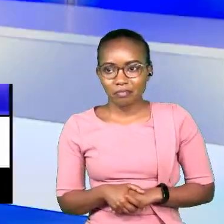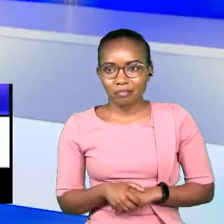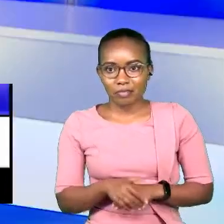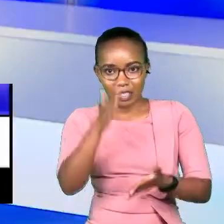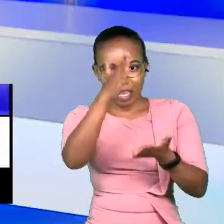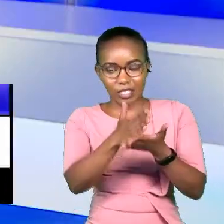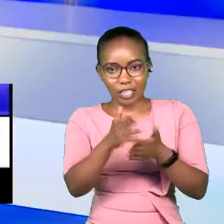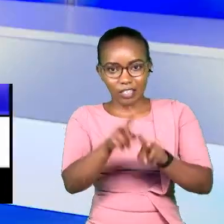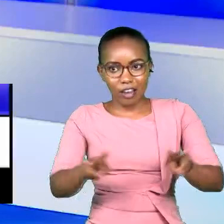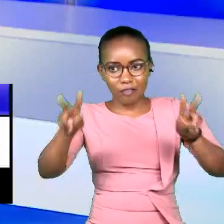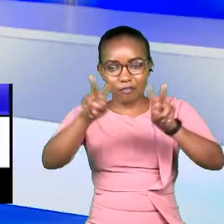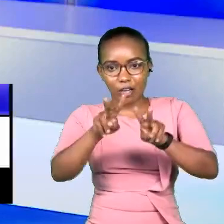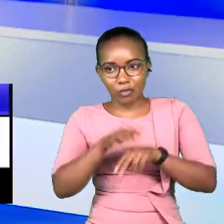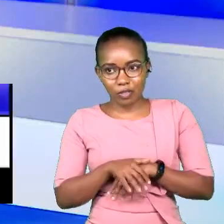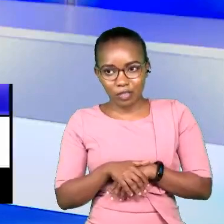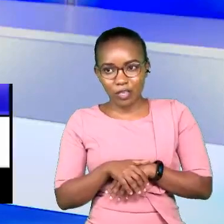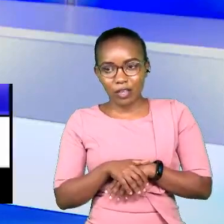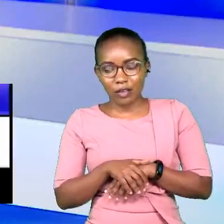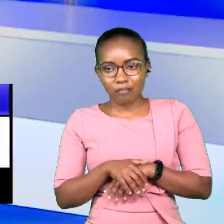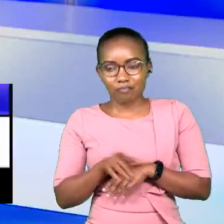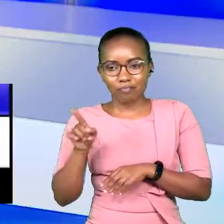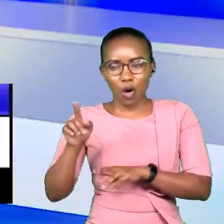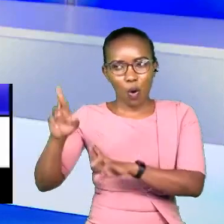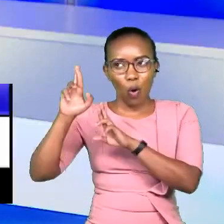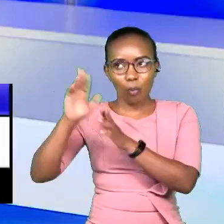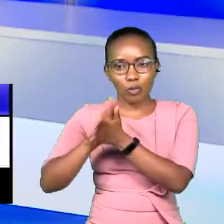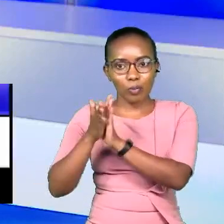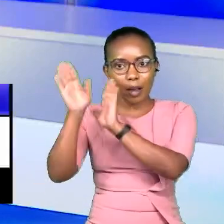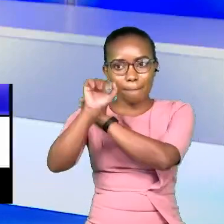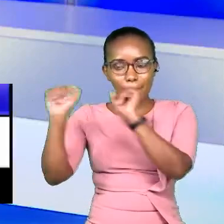Integrity and values, part of presidential hope for Rueben